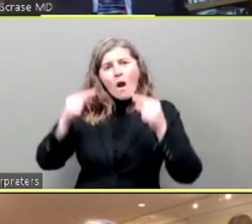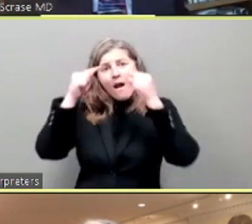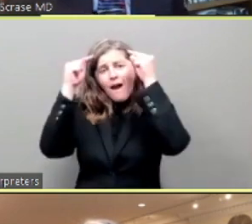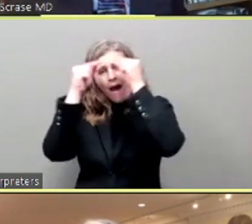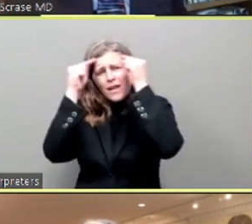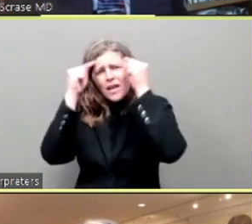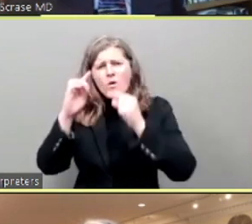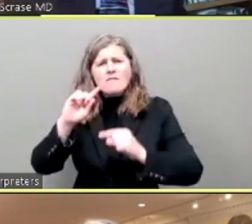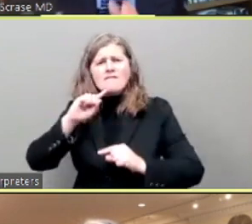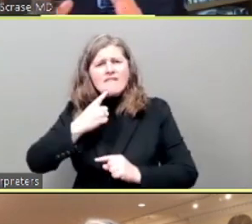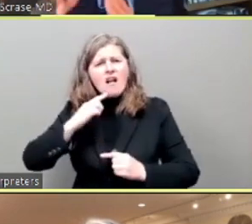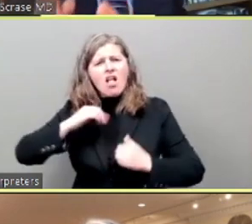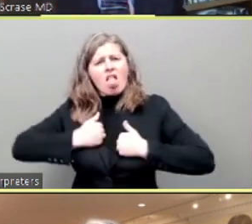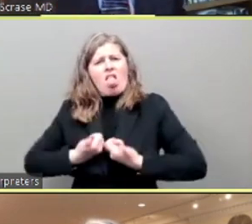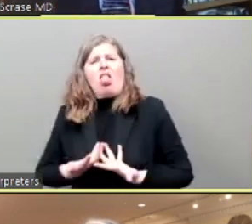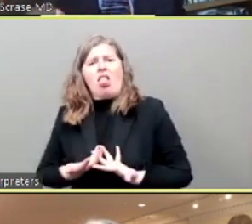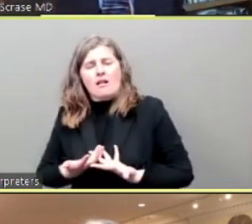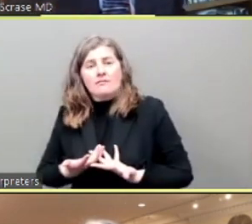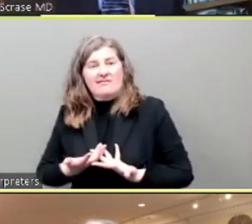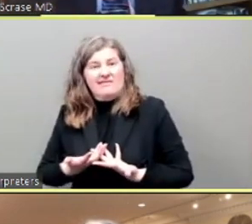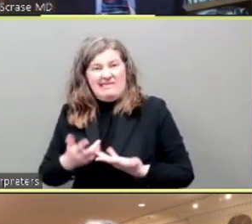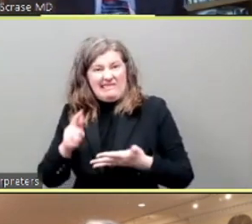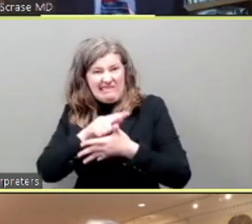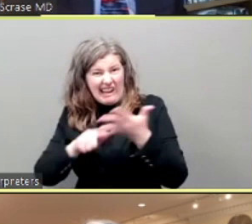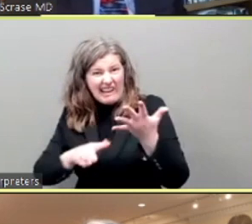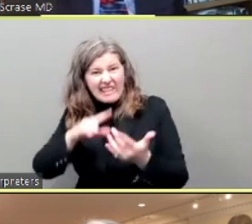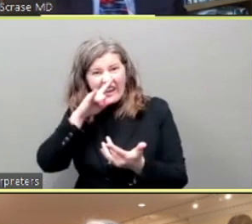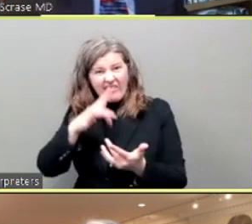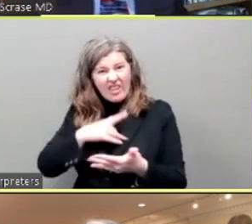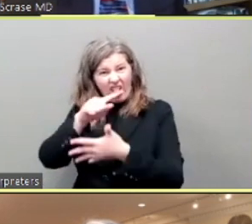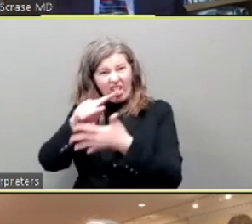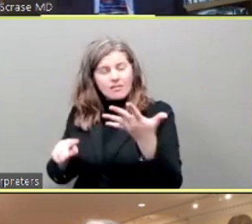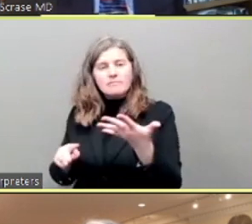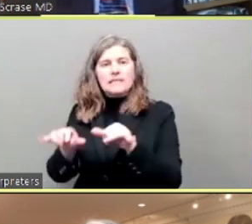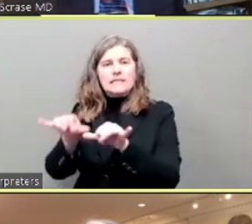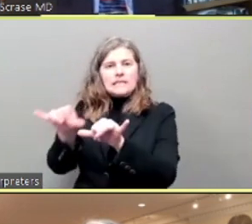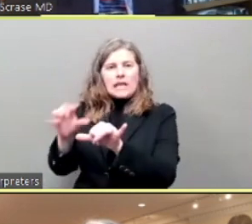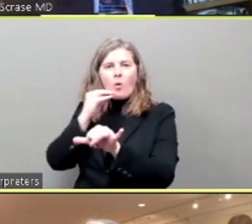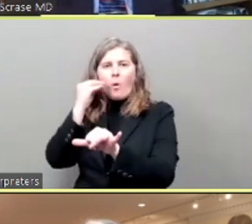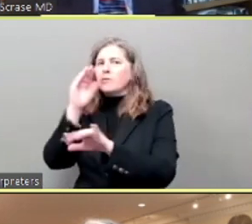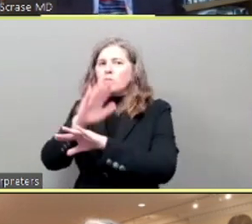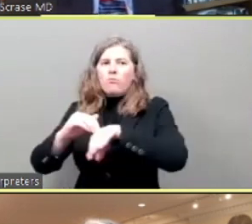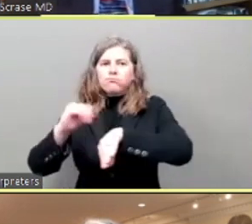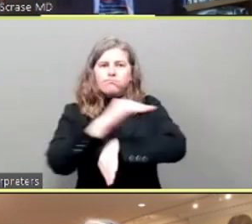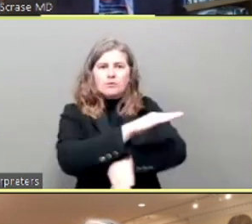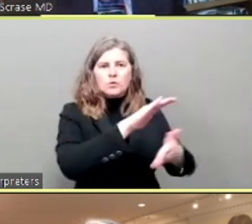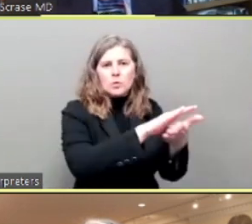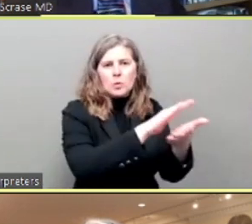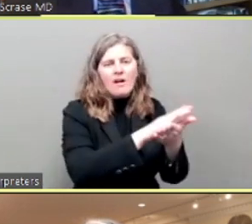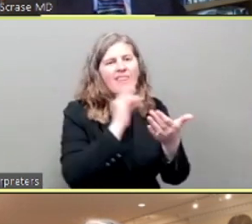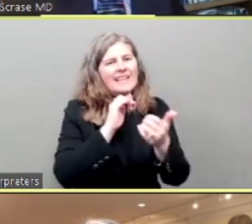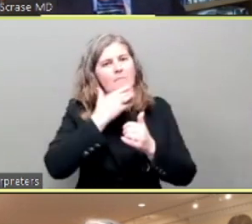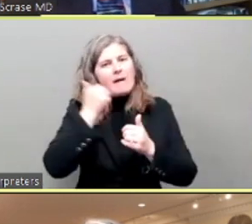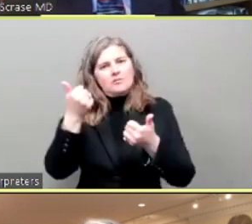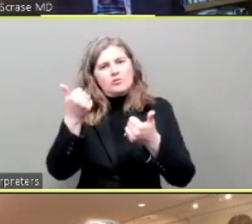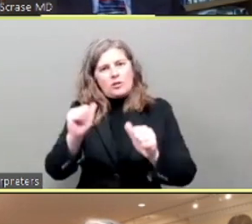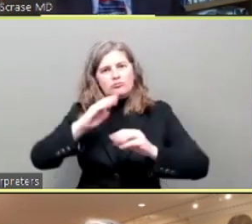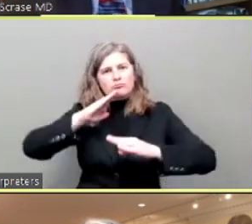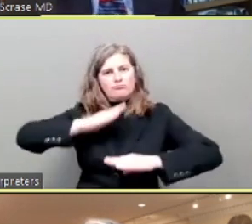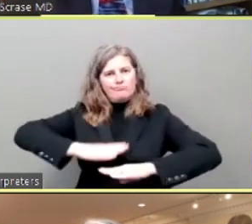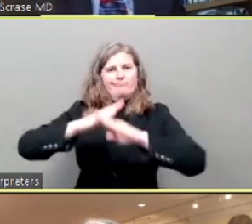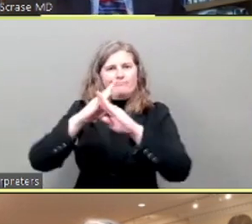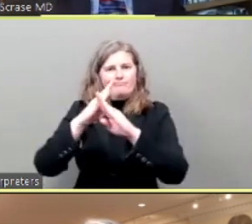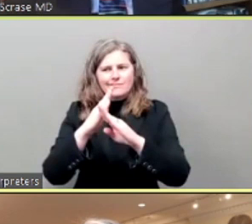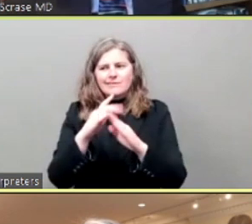fatigue. Please stay at home. That's the best shot we have at preventing further spread. And with that, I think I've